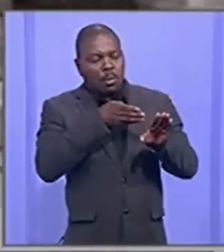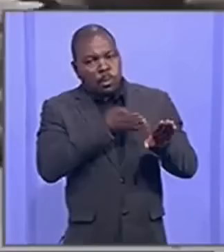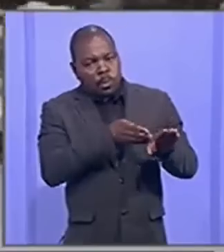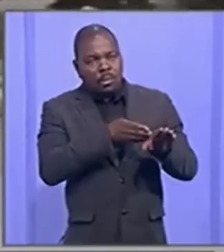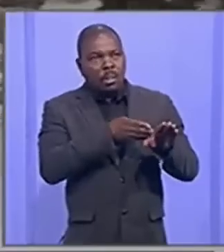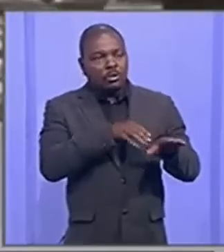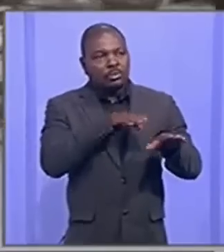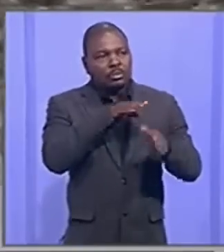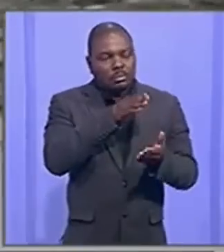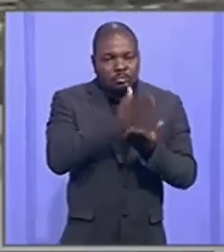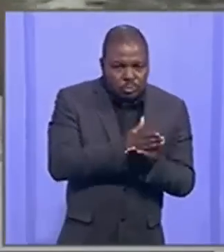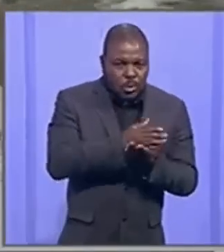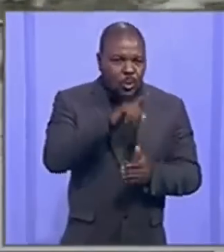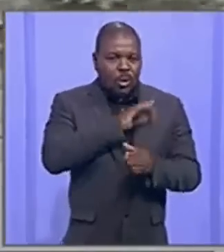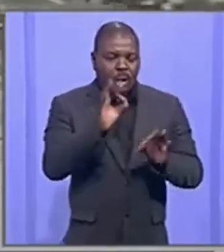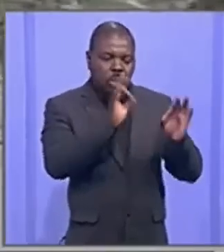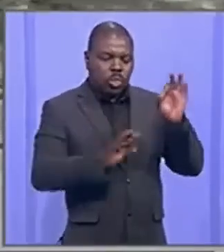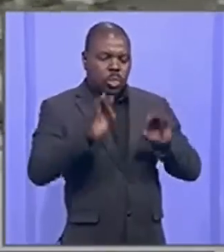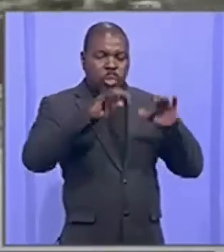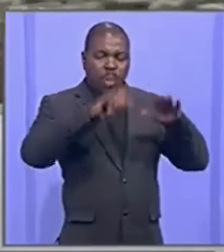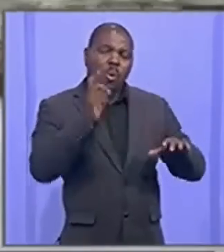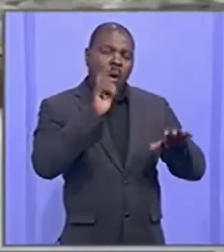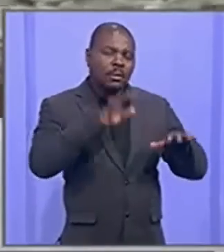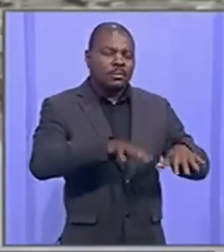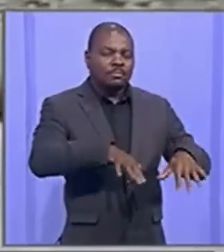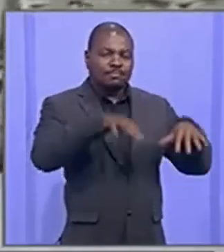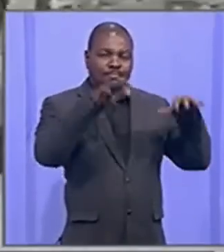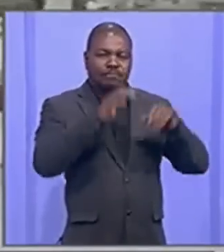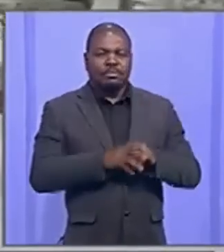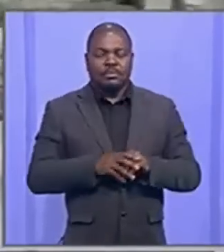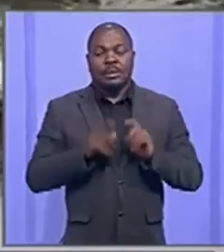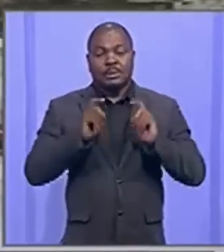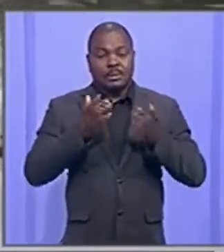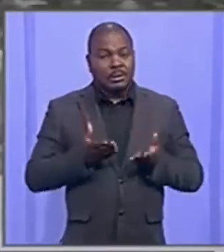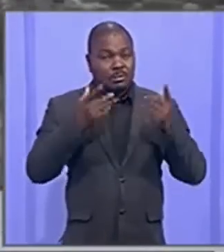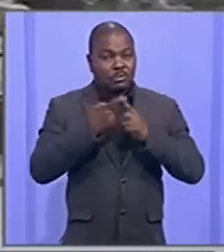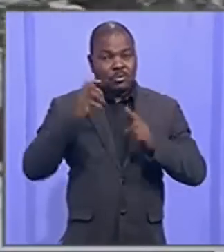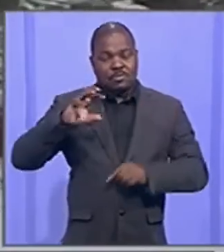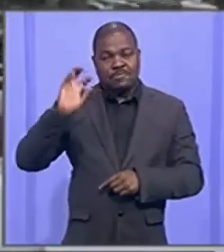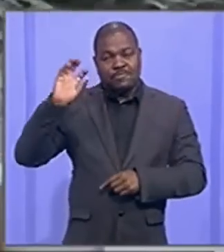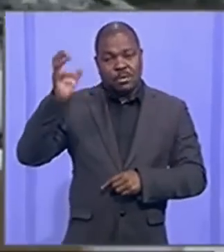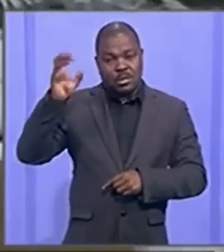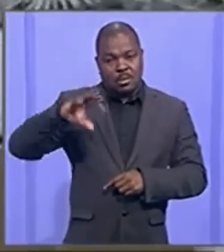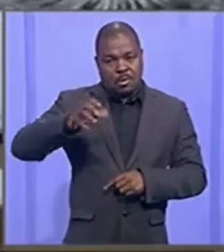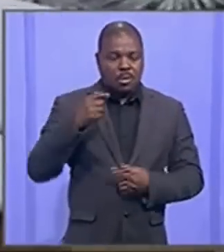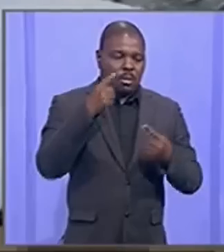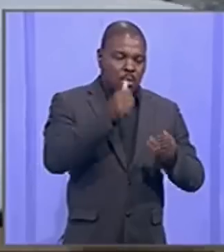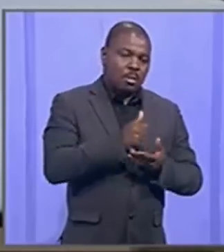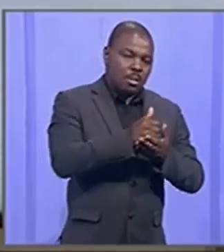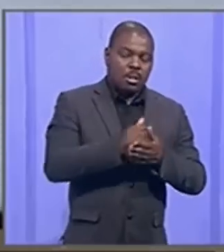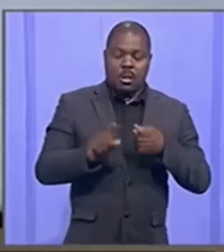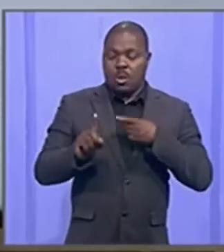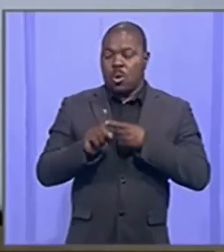lebaka la lehlwa gomme bahlapetši ba tša thušo ya pele ka provinceng ya Free State ba kgonne go ba thuša. Mokoena o